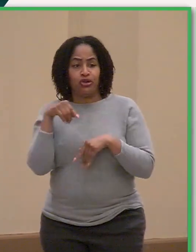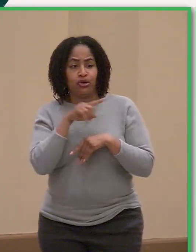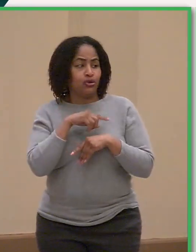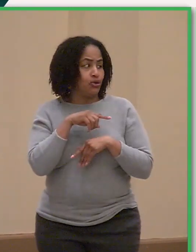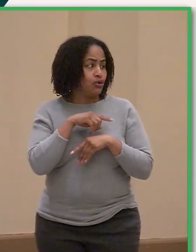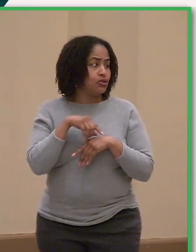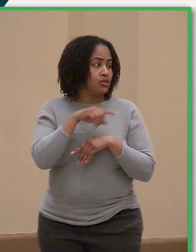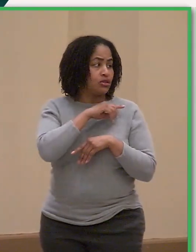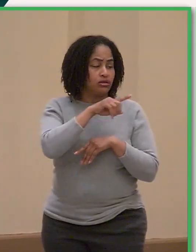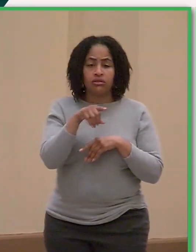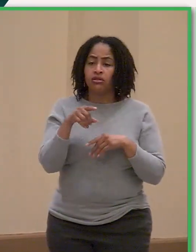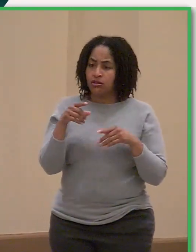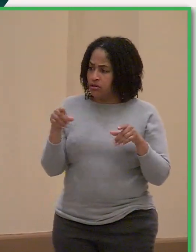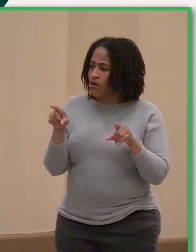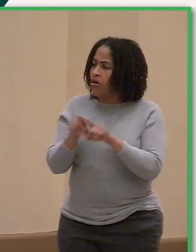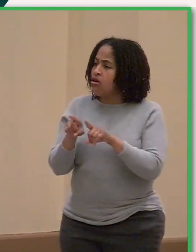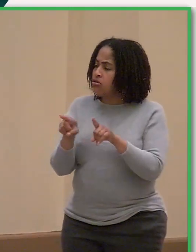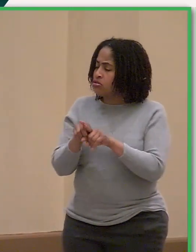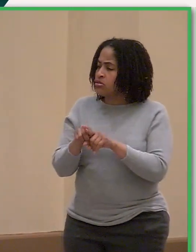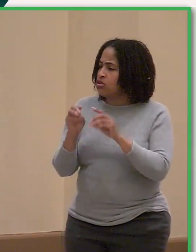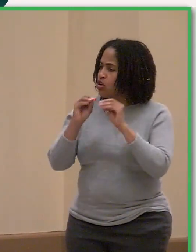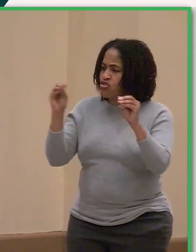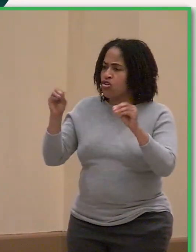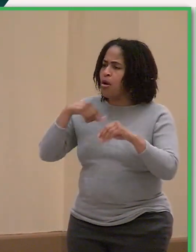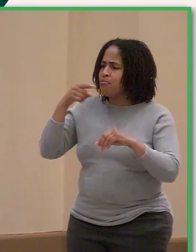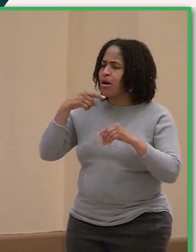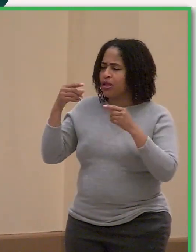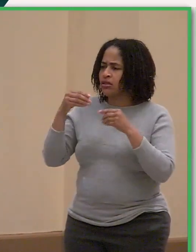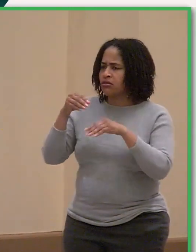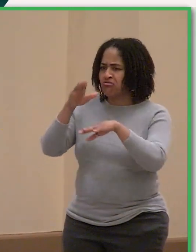it, that there were no public notices issued